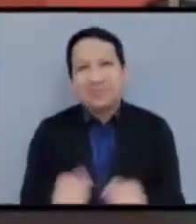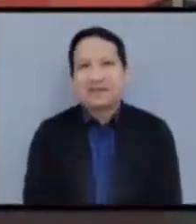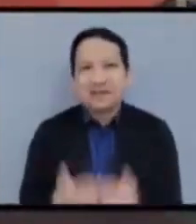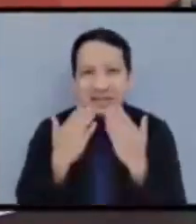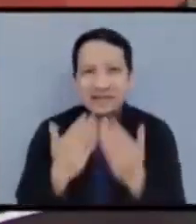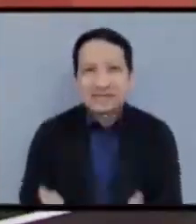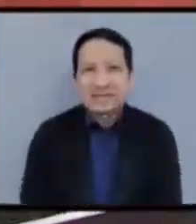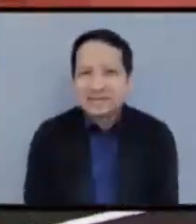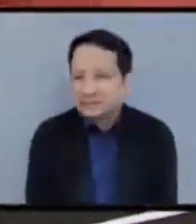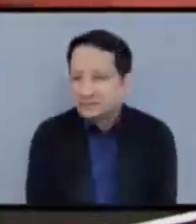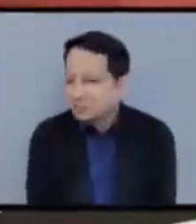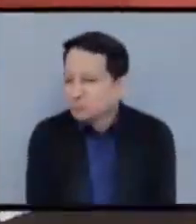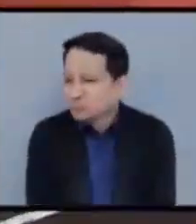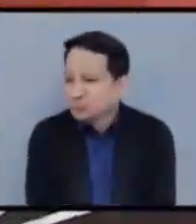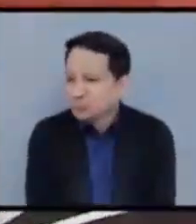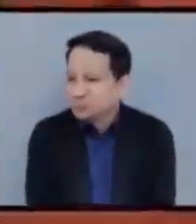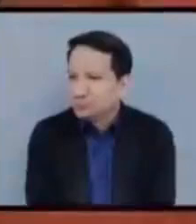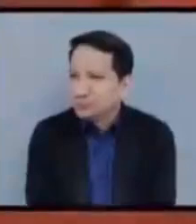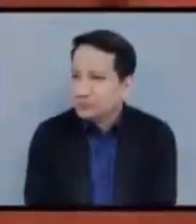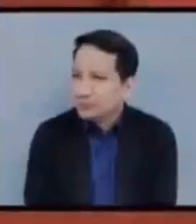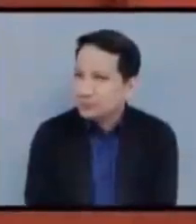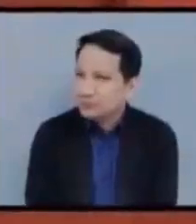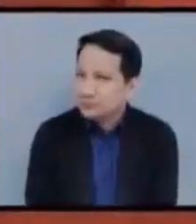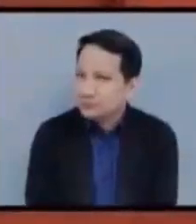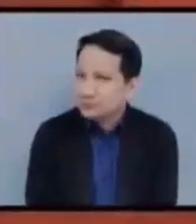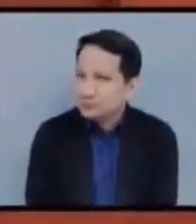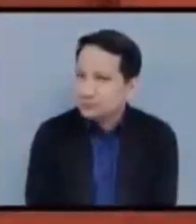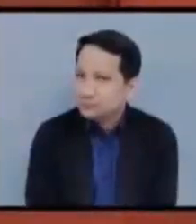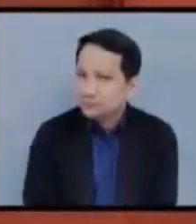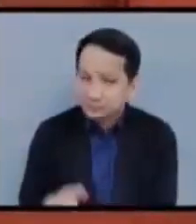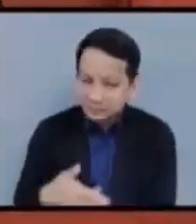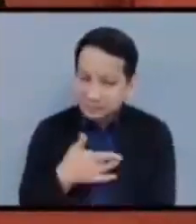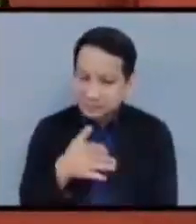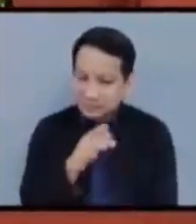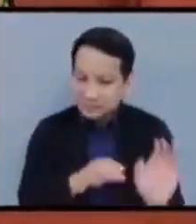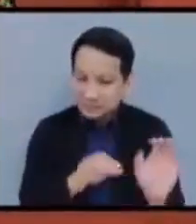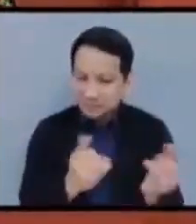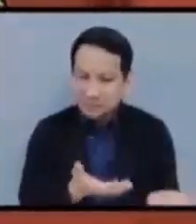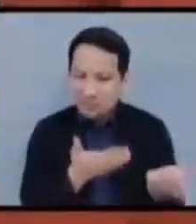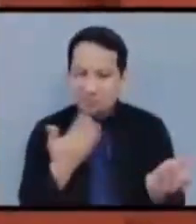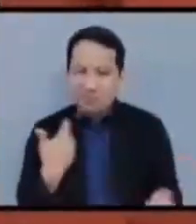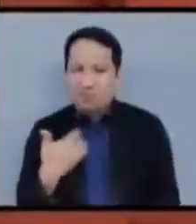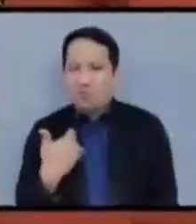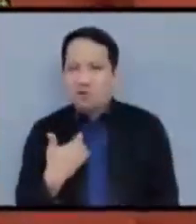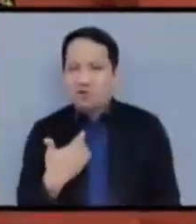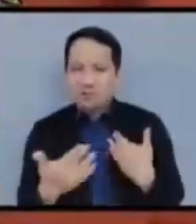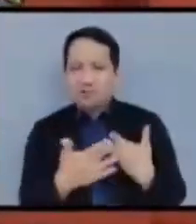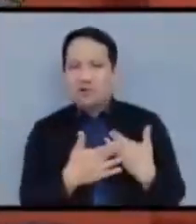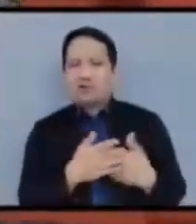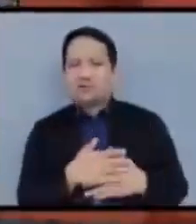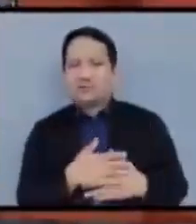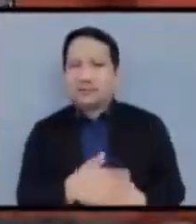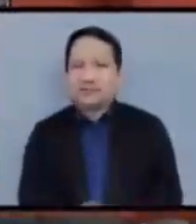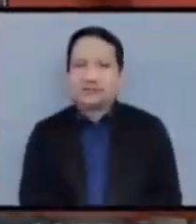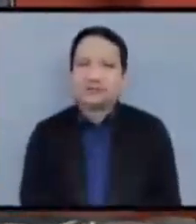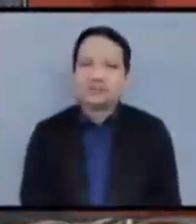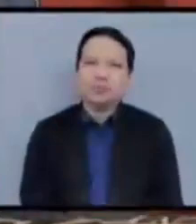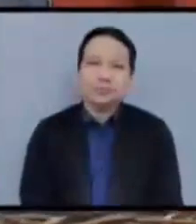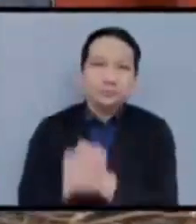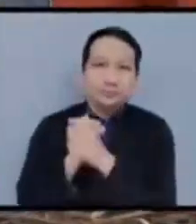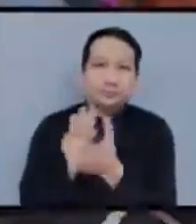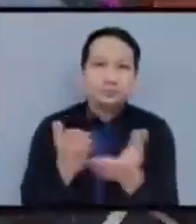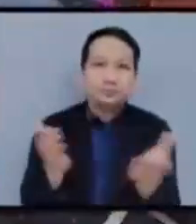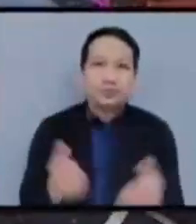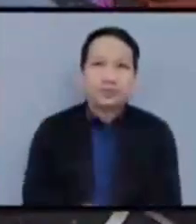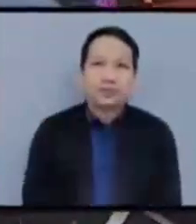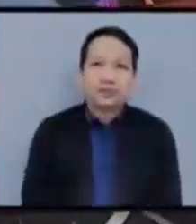Galing. Galing. Oh, nadala agad ako. Kaya no? Nga eh, parang in character, oo, no? Oo, ang galing. Well, thank you again. Congratulations. Here, Beatrix Madlang Bayan,